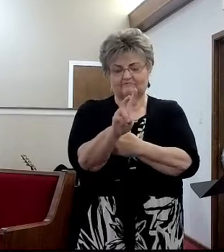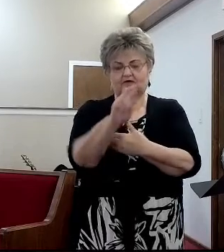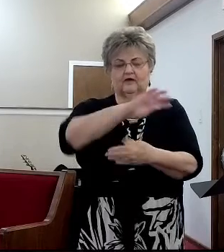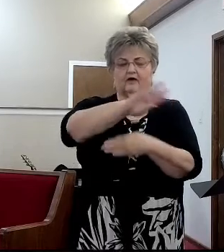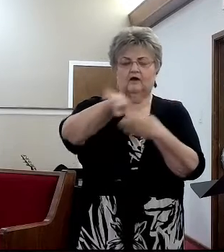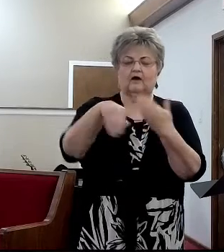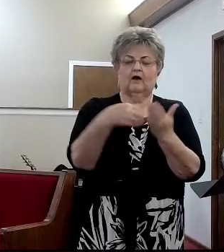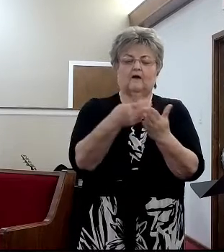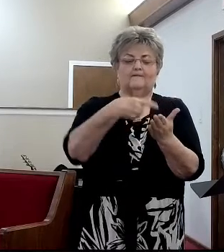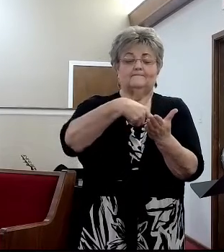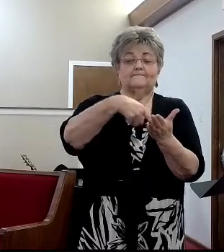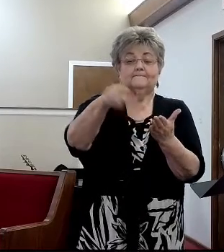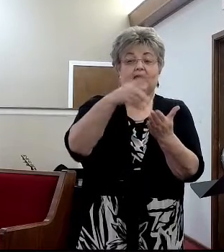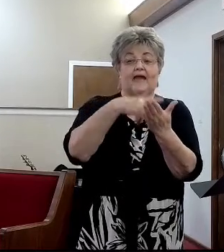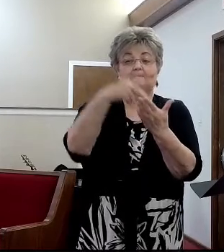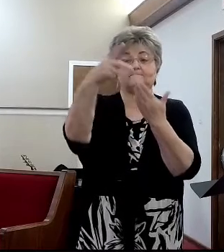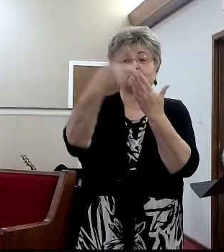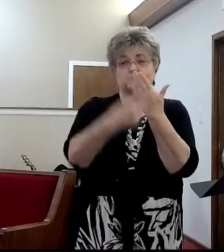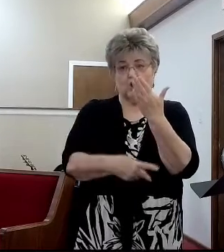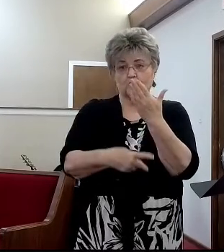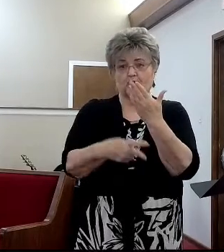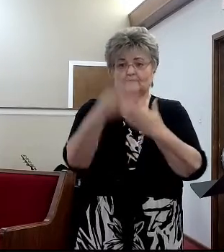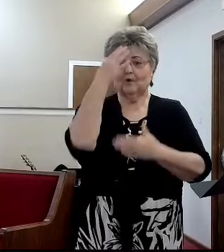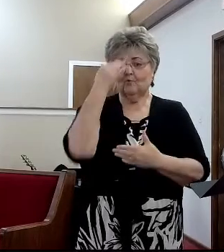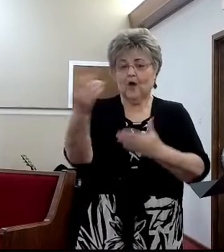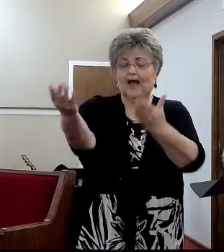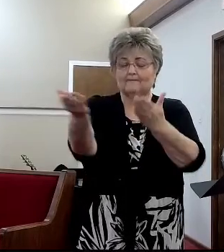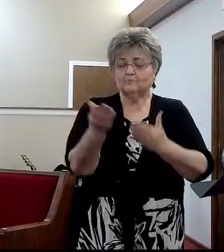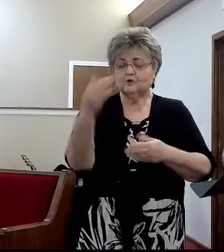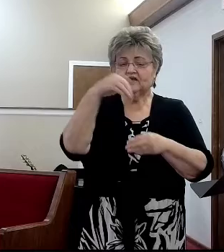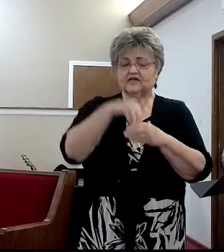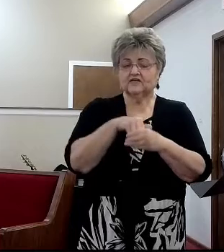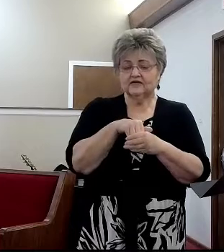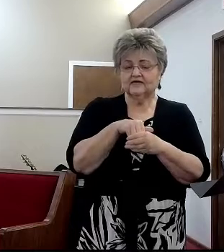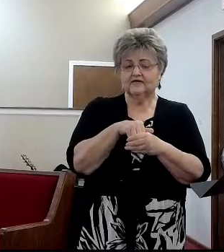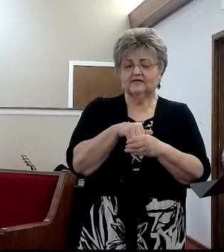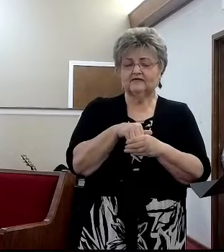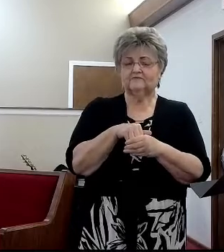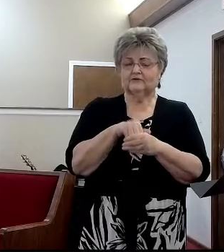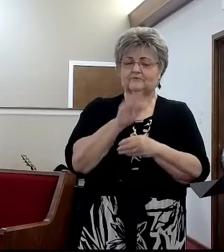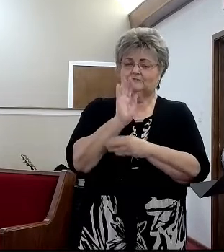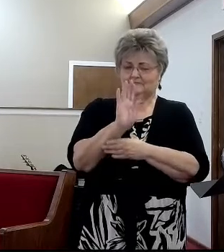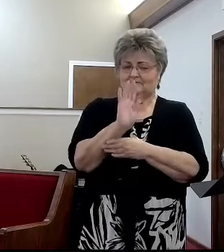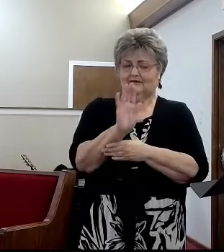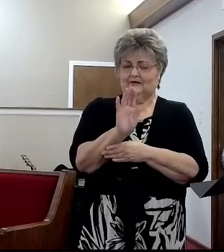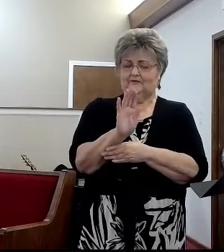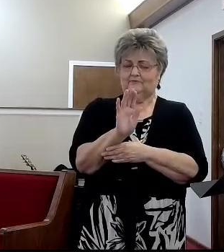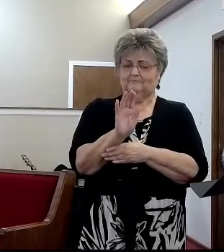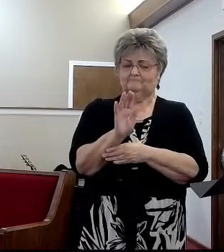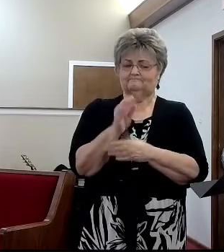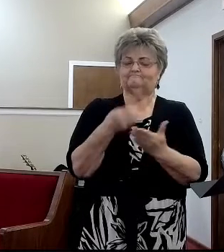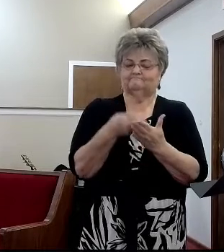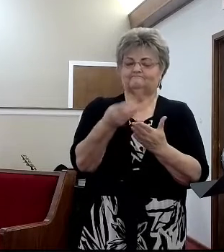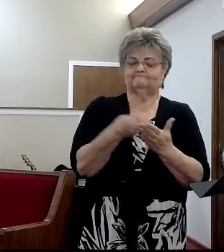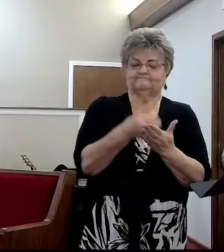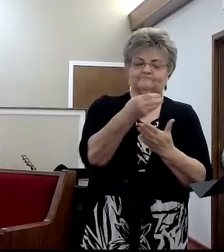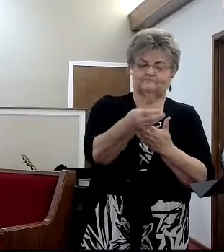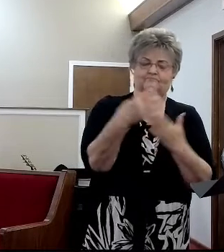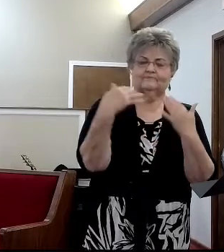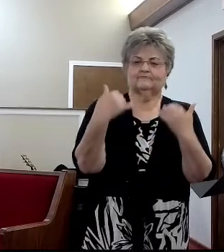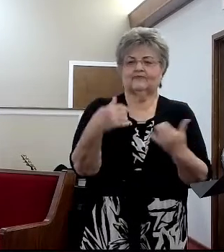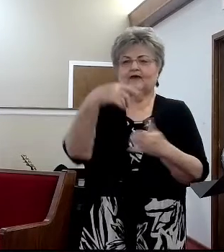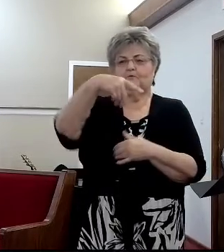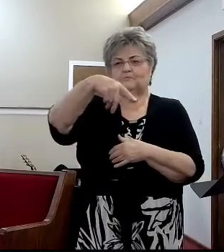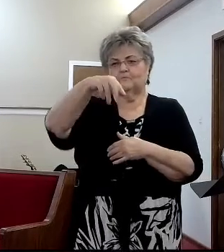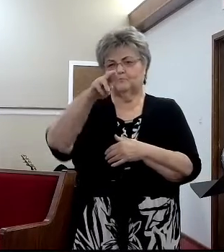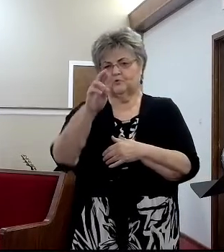spending a lot of money to get you in. So we've tied it to deception, but now let's look at Proverbs 3. We'll start